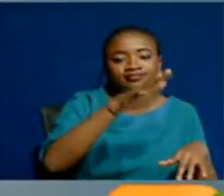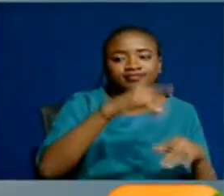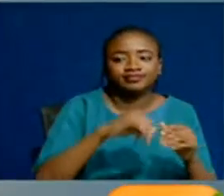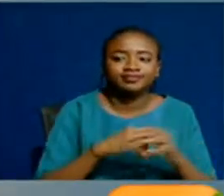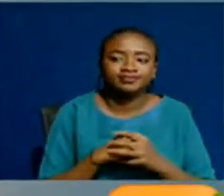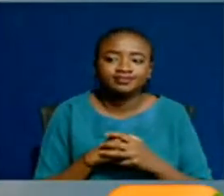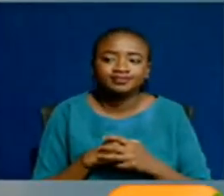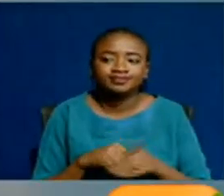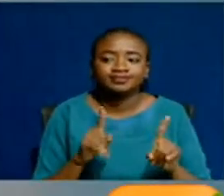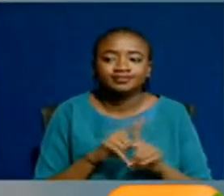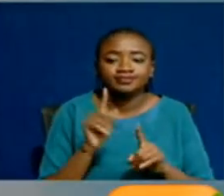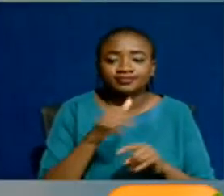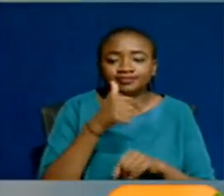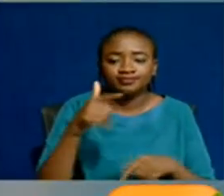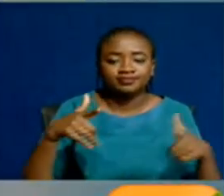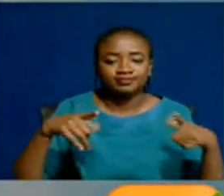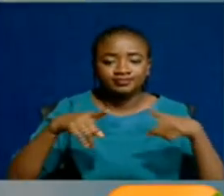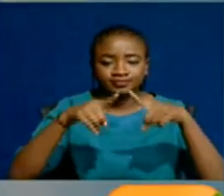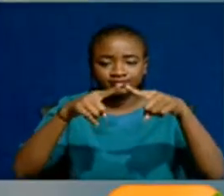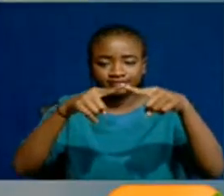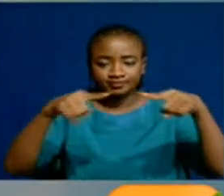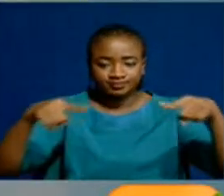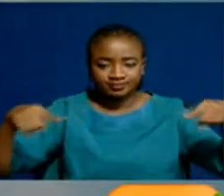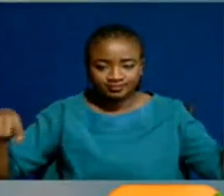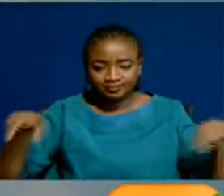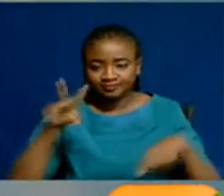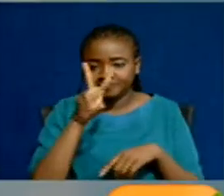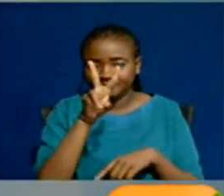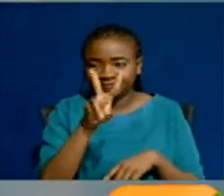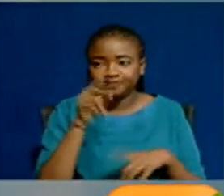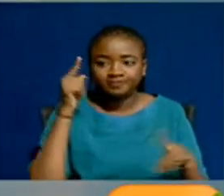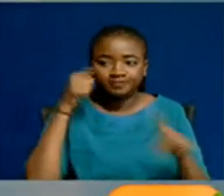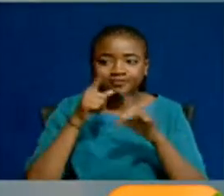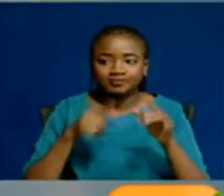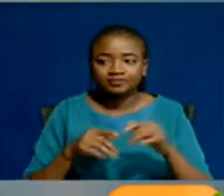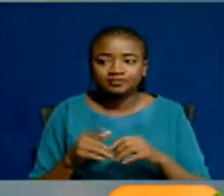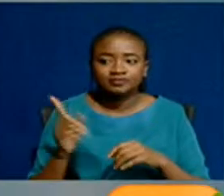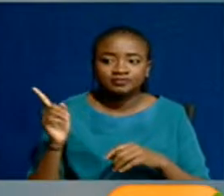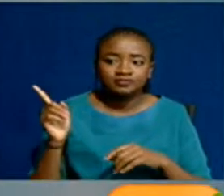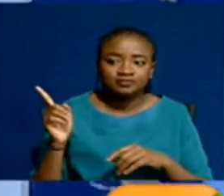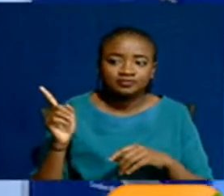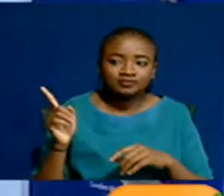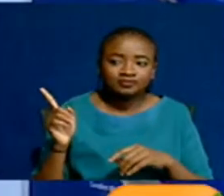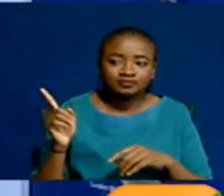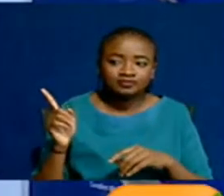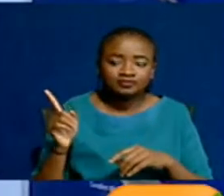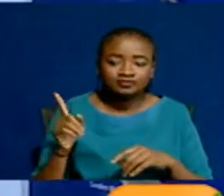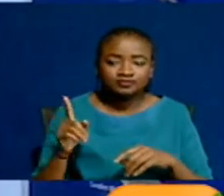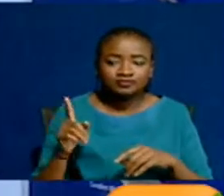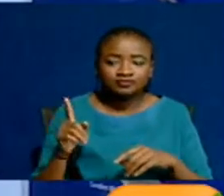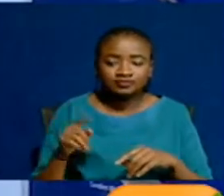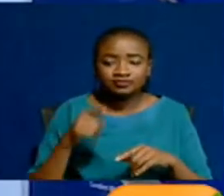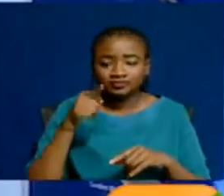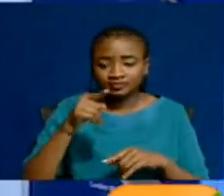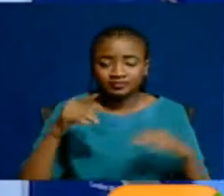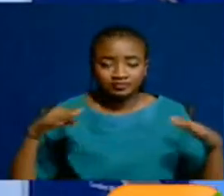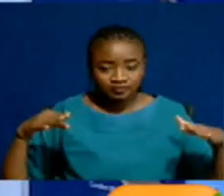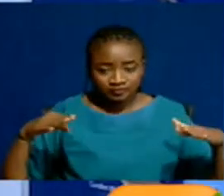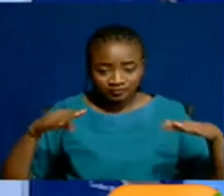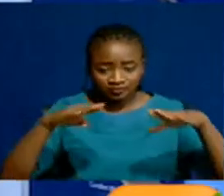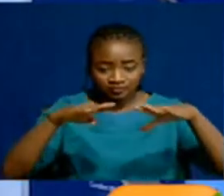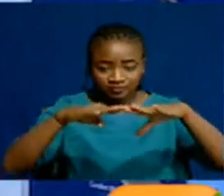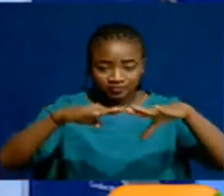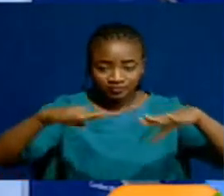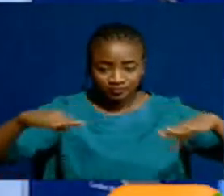Some birds can form V-shaped movement so that they can exchange. V-shaped means they have formed a shape that can make